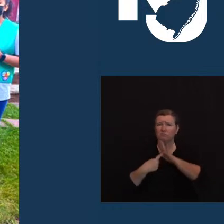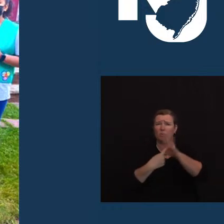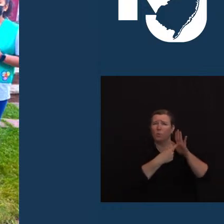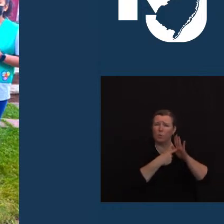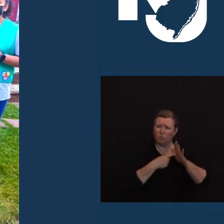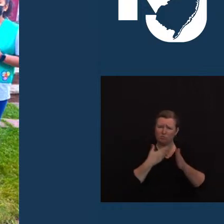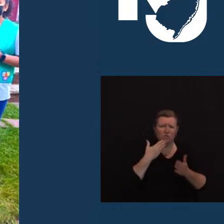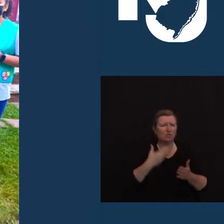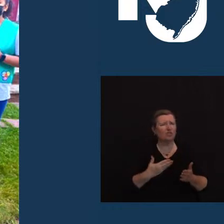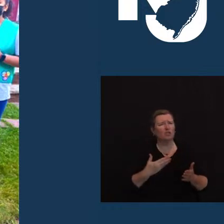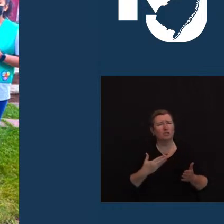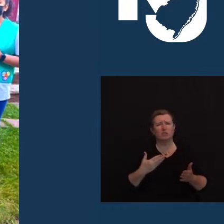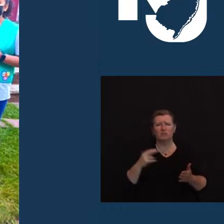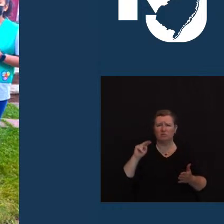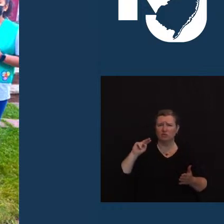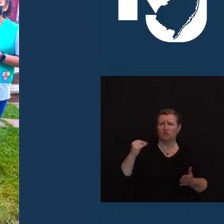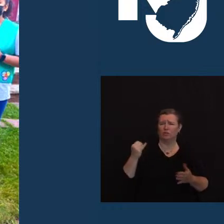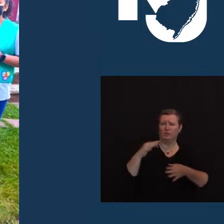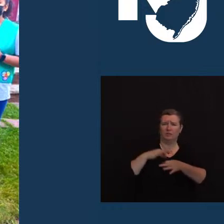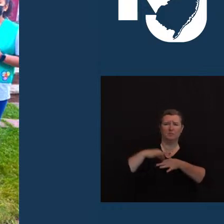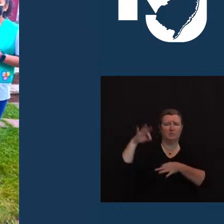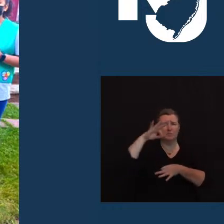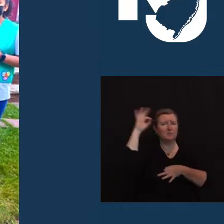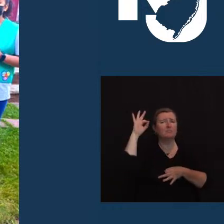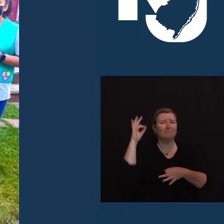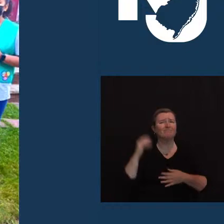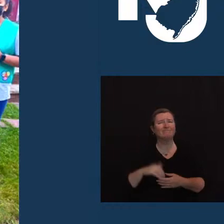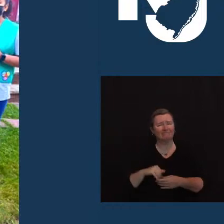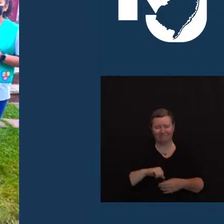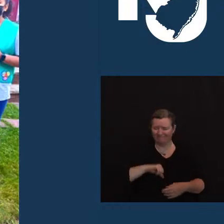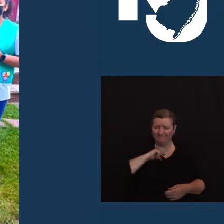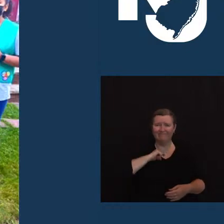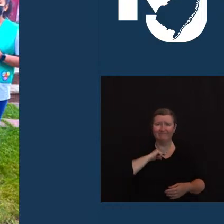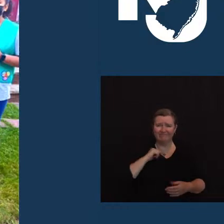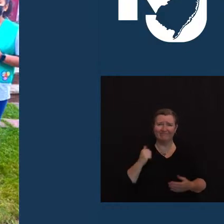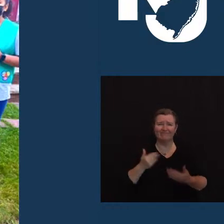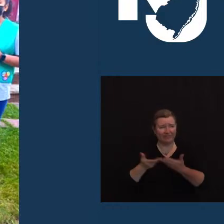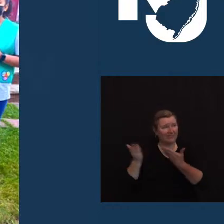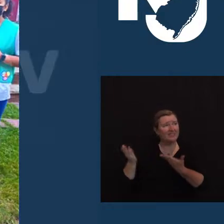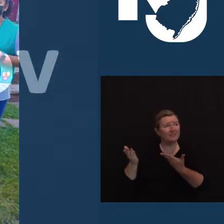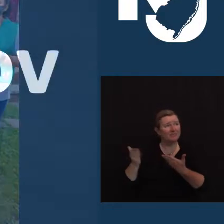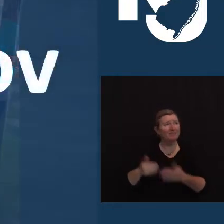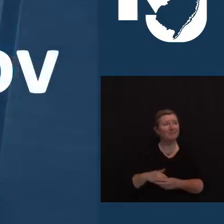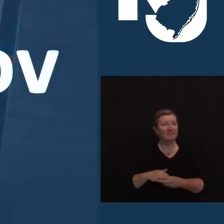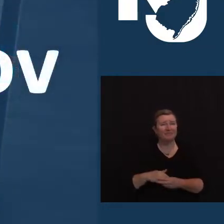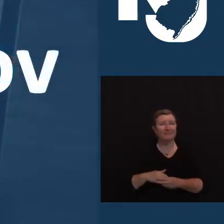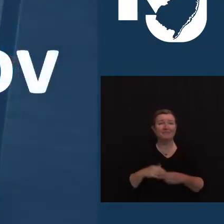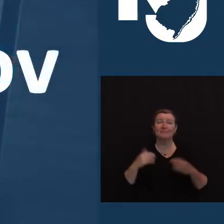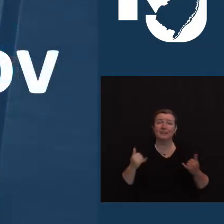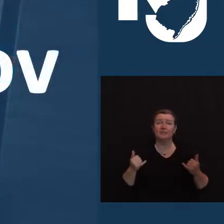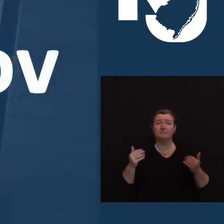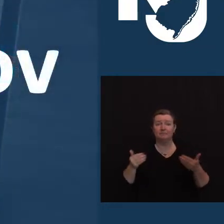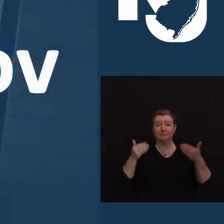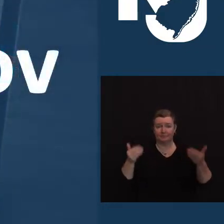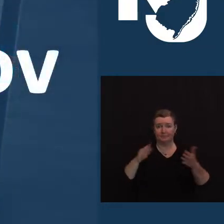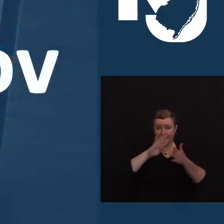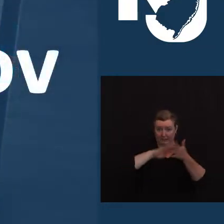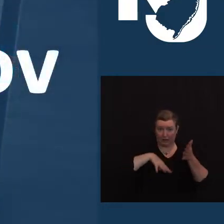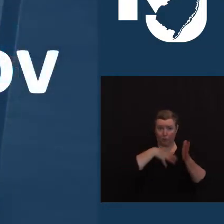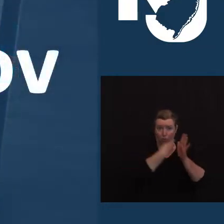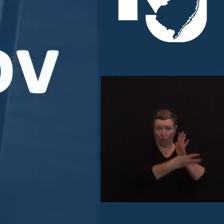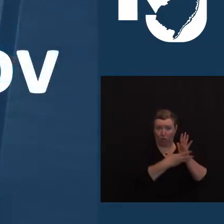us all incredibly proud. Now, a quick reminder that we will be back here on Wednesday for one